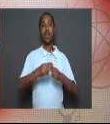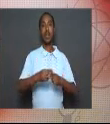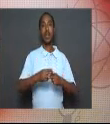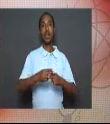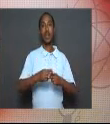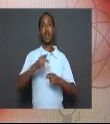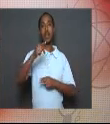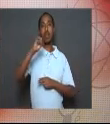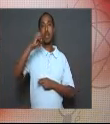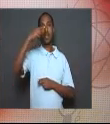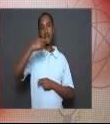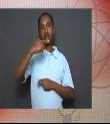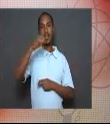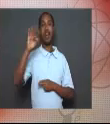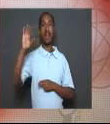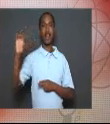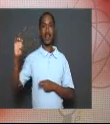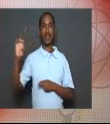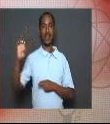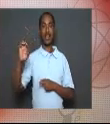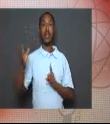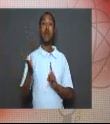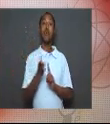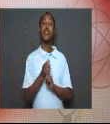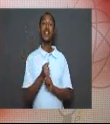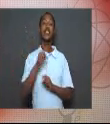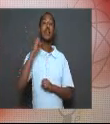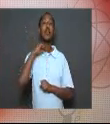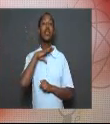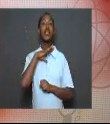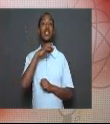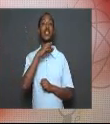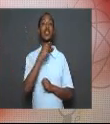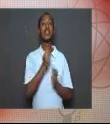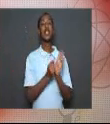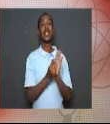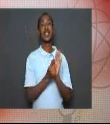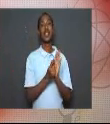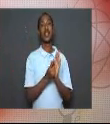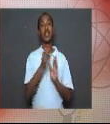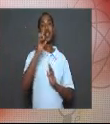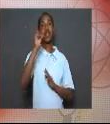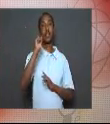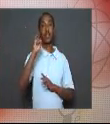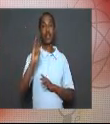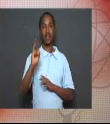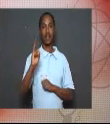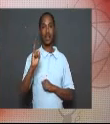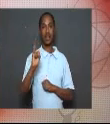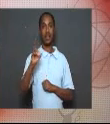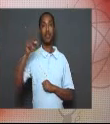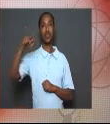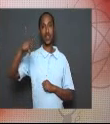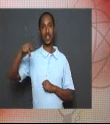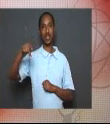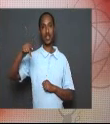pig iron. It contains impurities such as silicon,